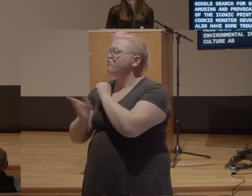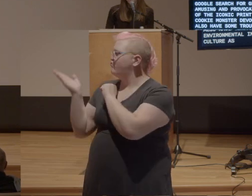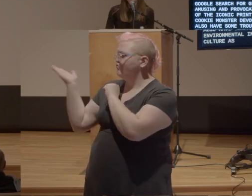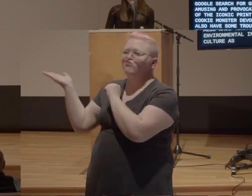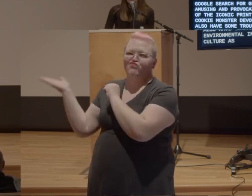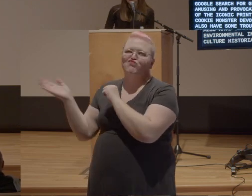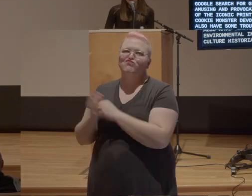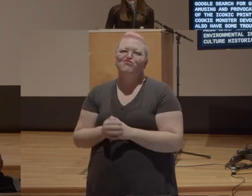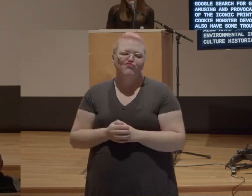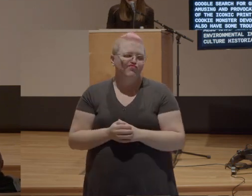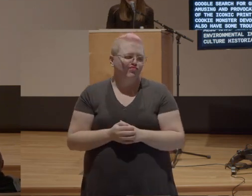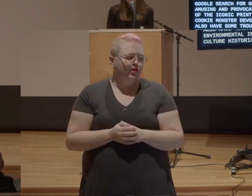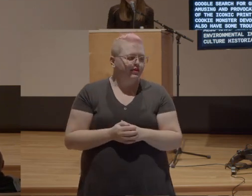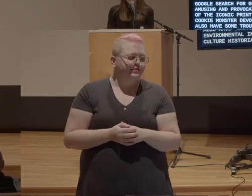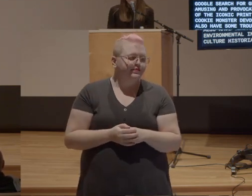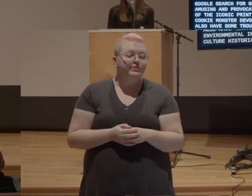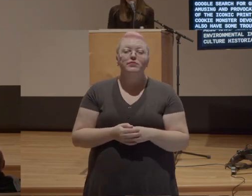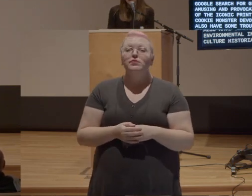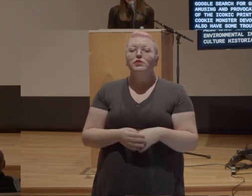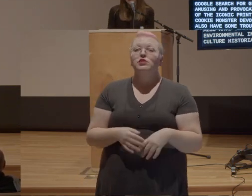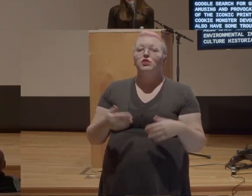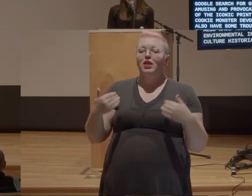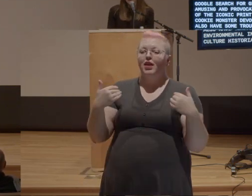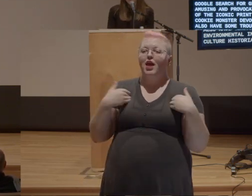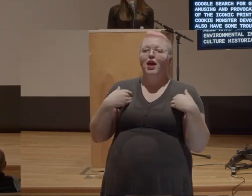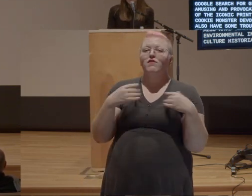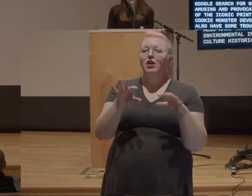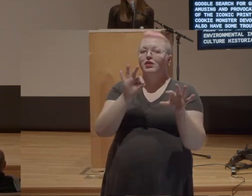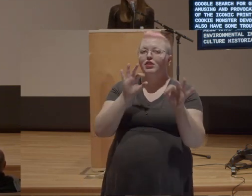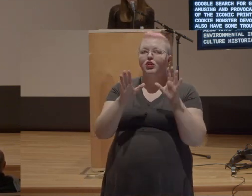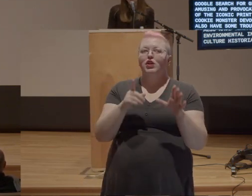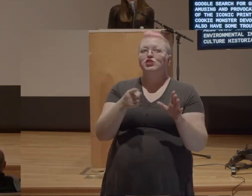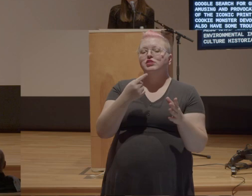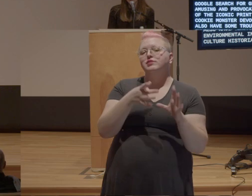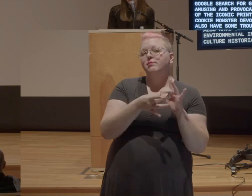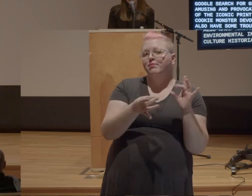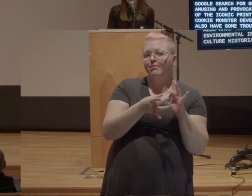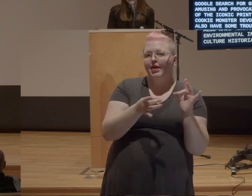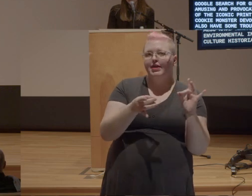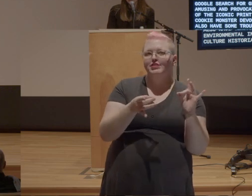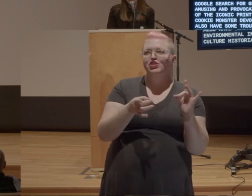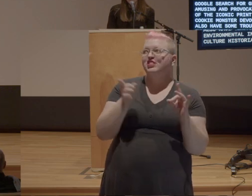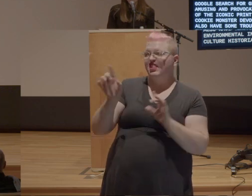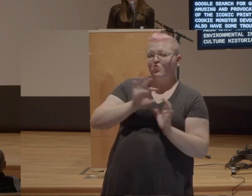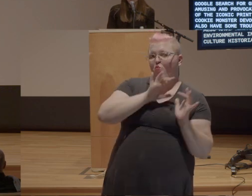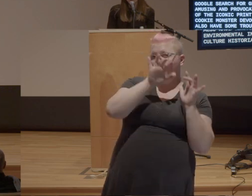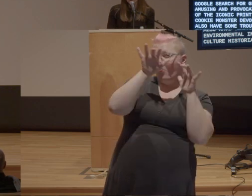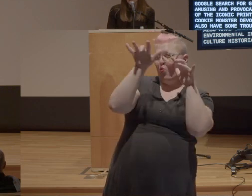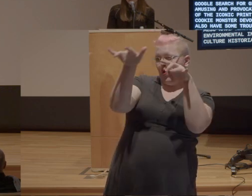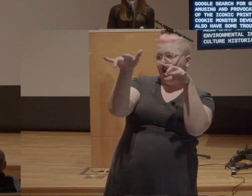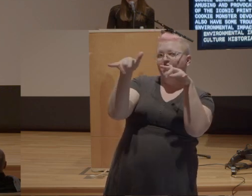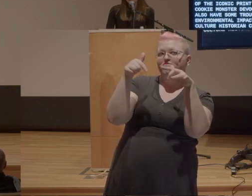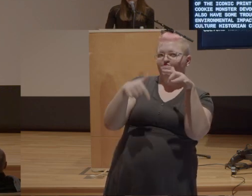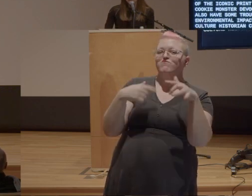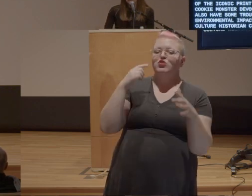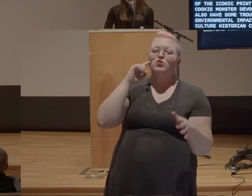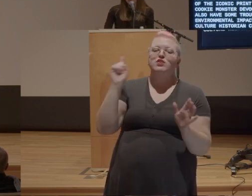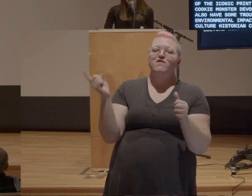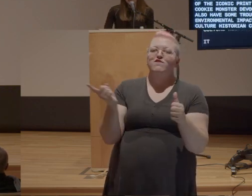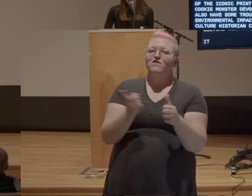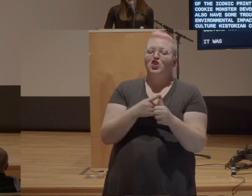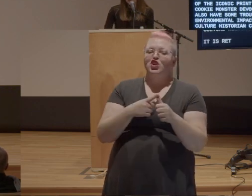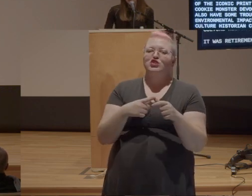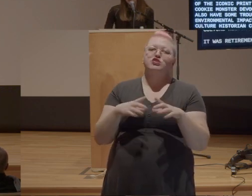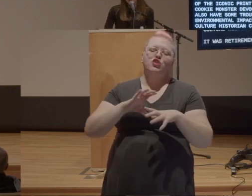historian Christine Guth, Hokusai's Great Wave was Japan's first global brand. Furthermore, it has retained